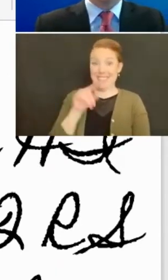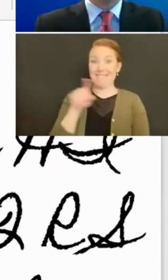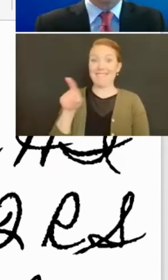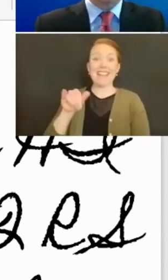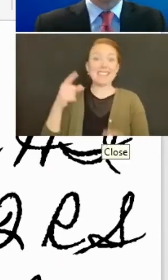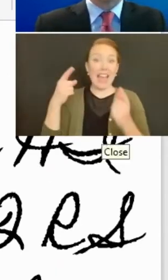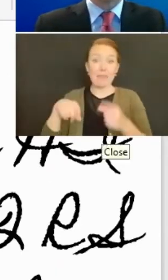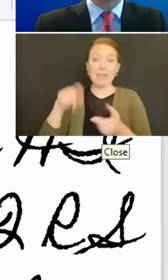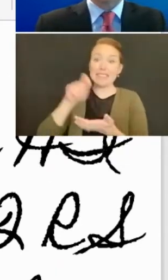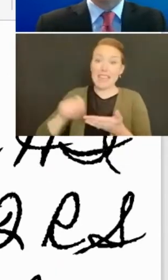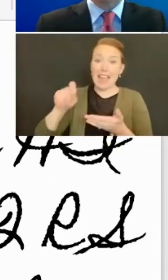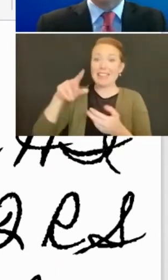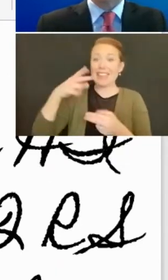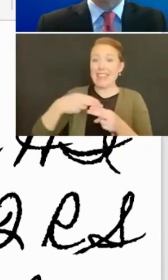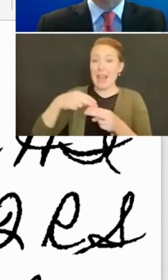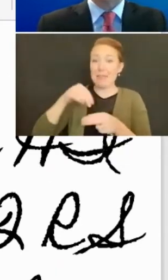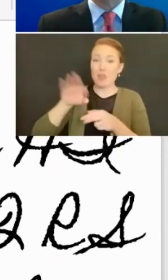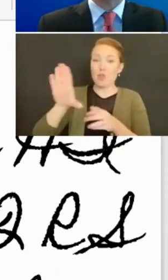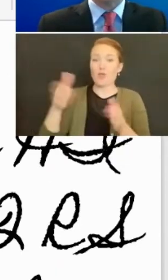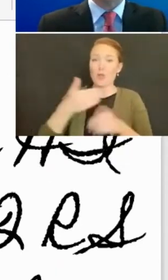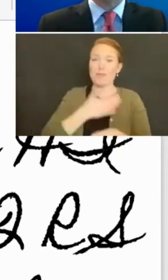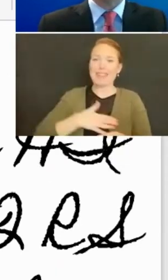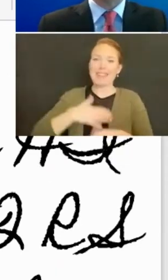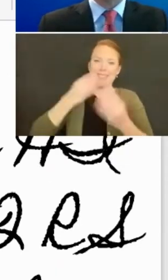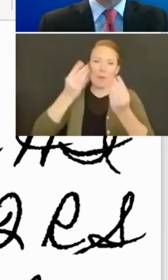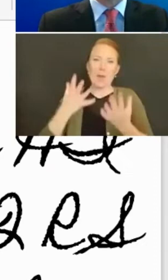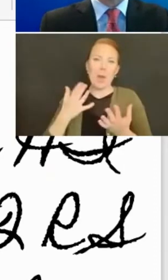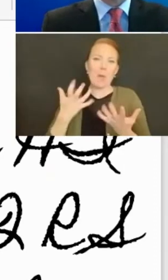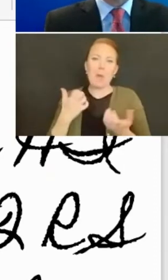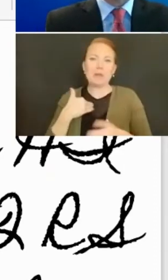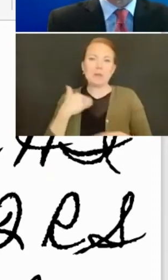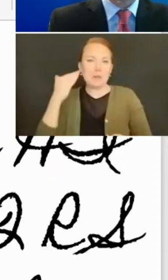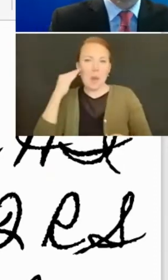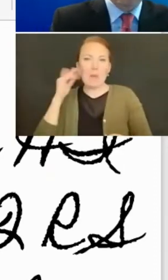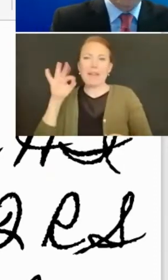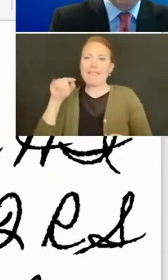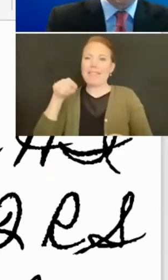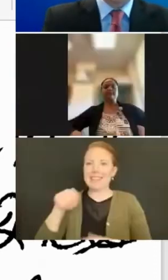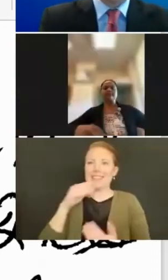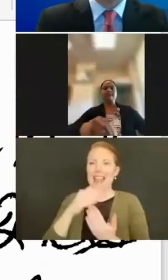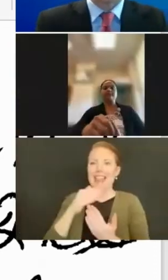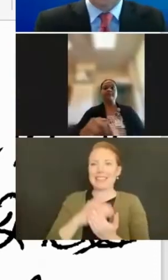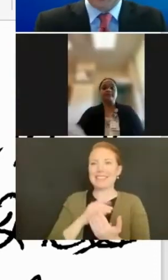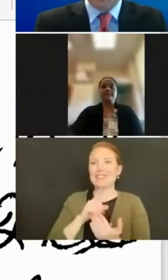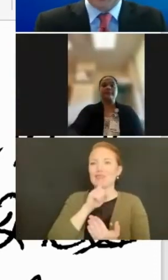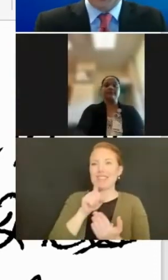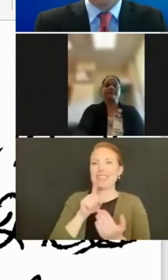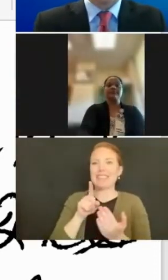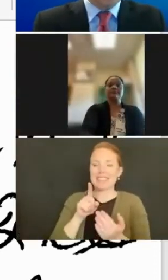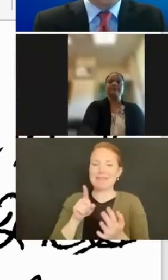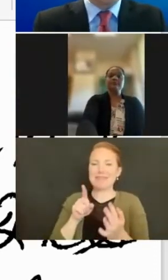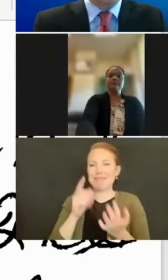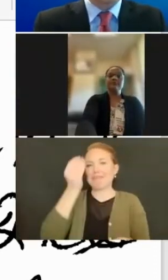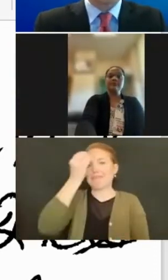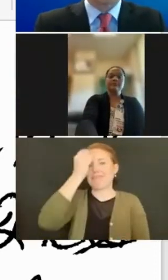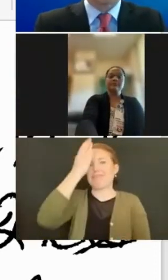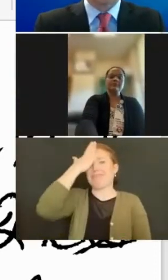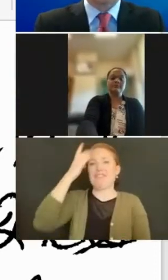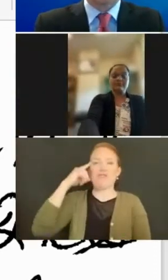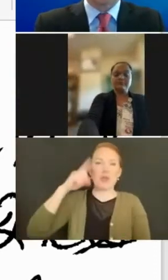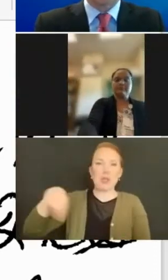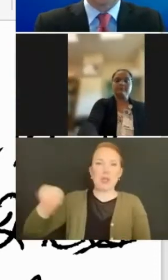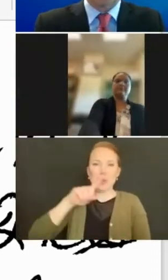us know, because we want to know if this lesson is sticking. And we want to, again, bring